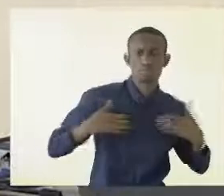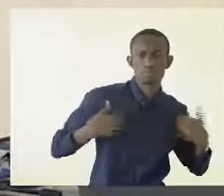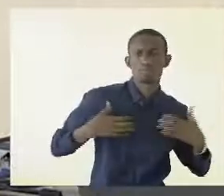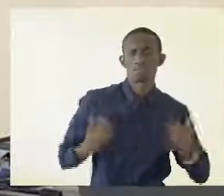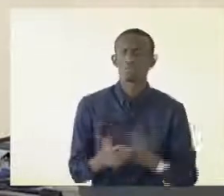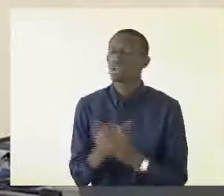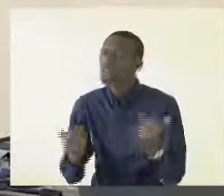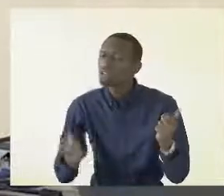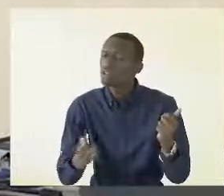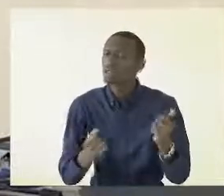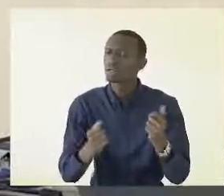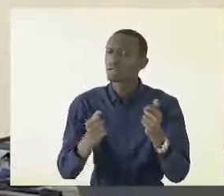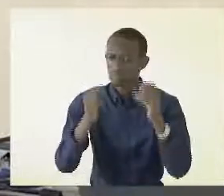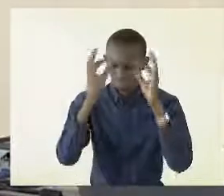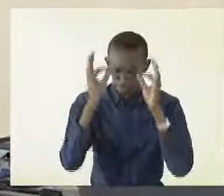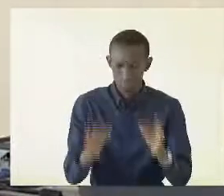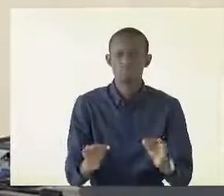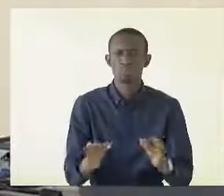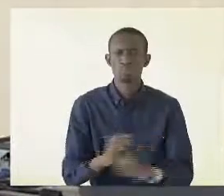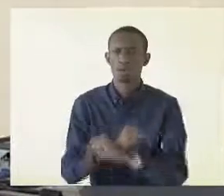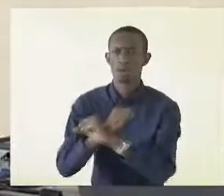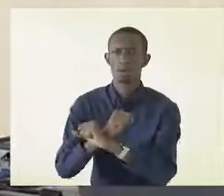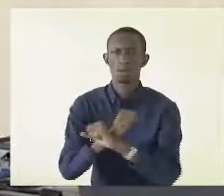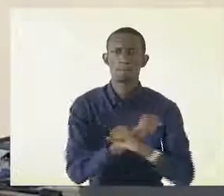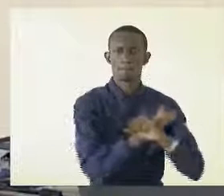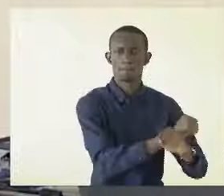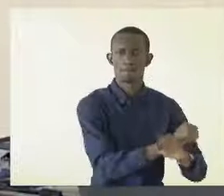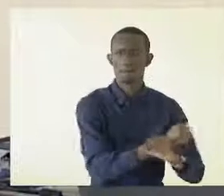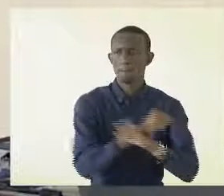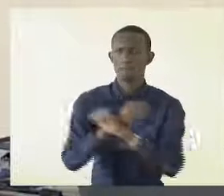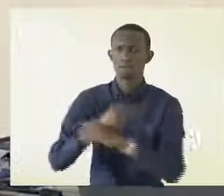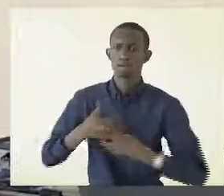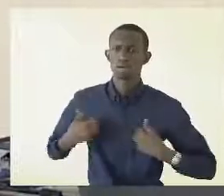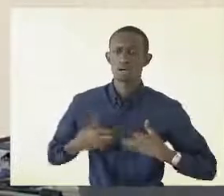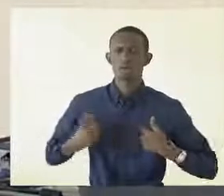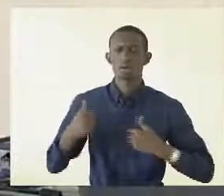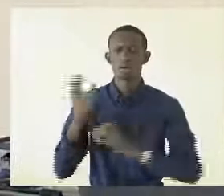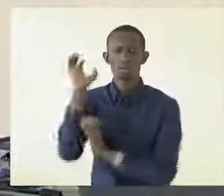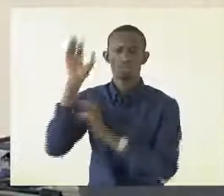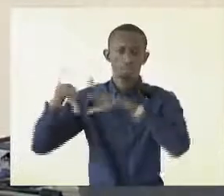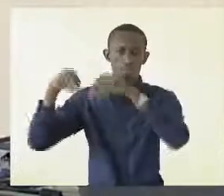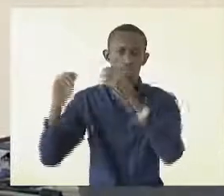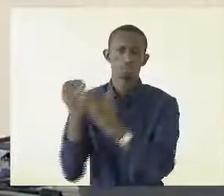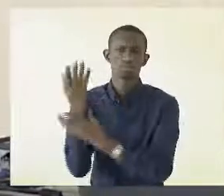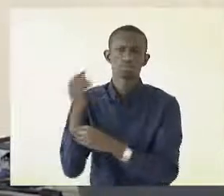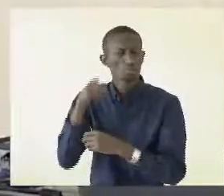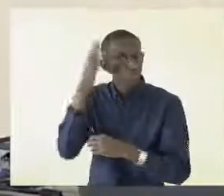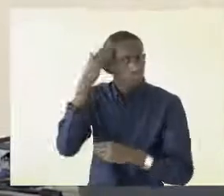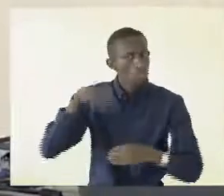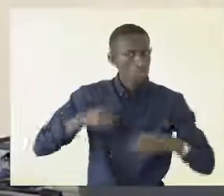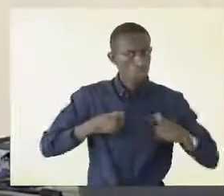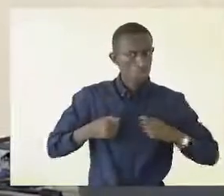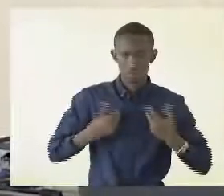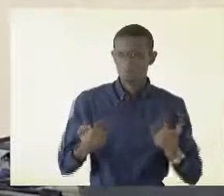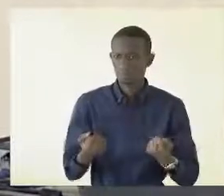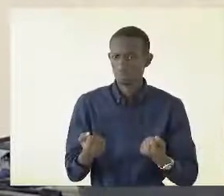are very important. Remember, here in Rwanda, we have Ministry of Environment, which